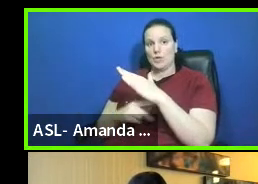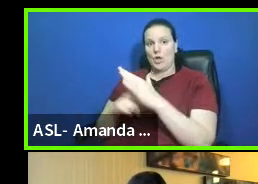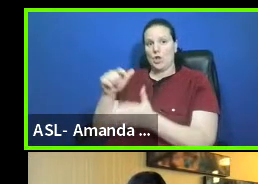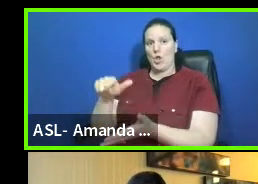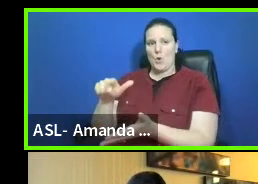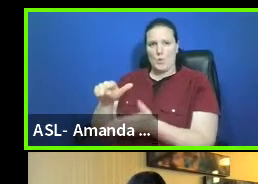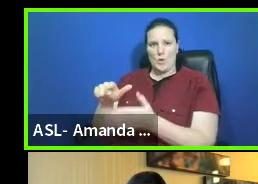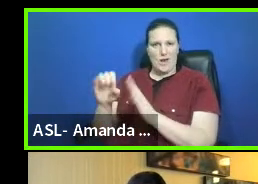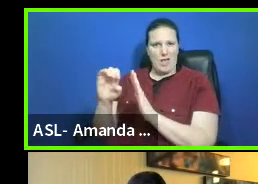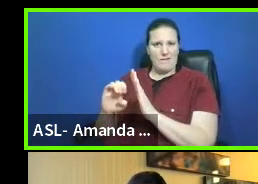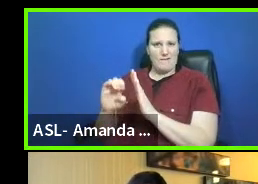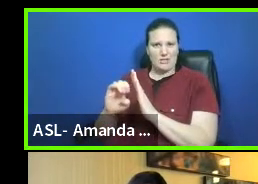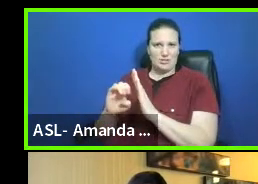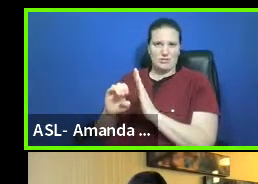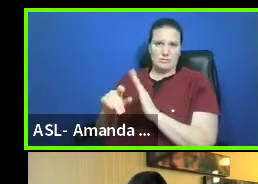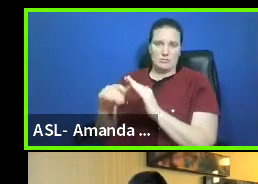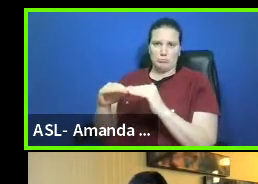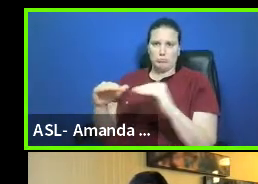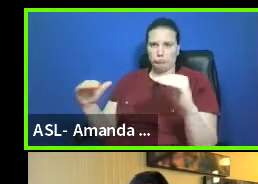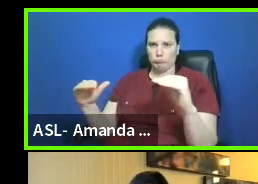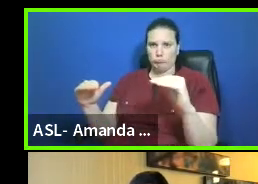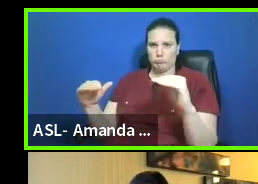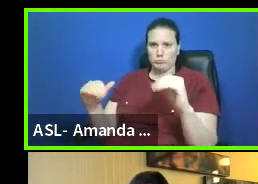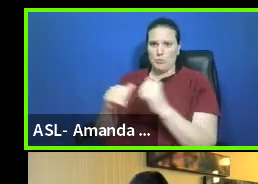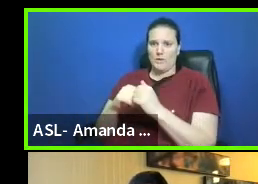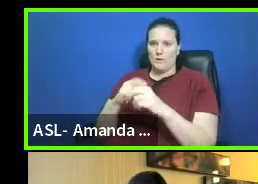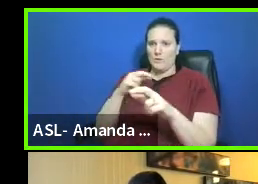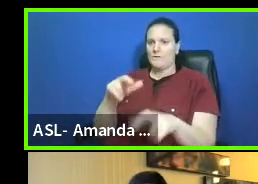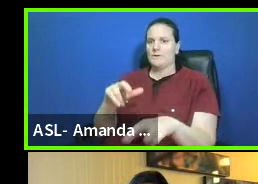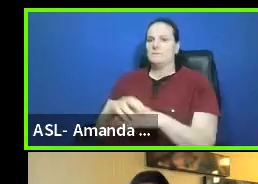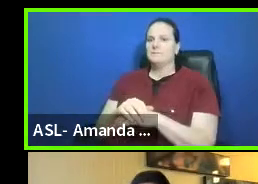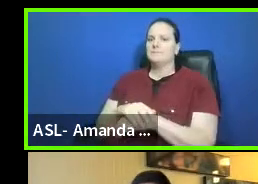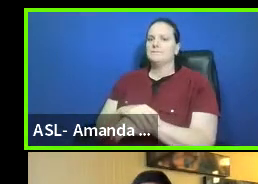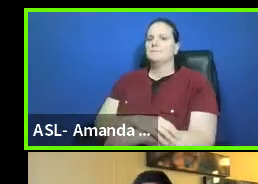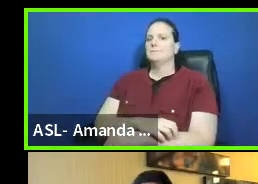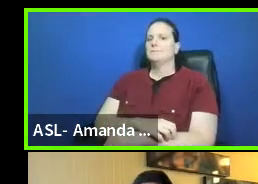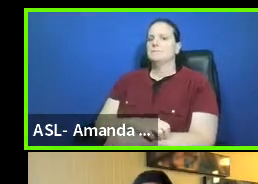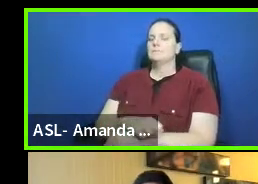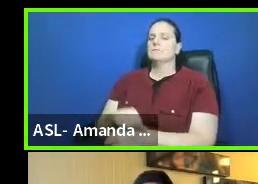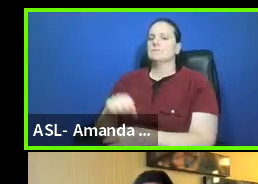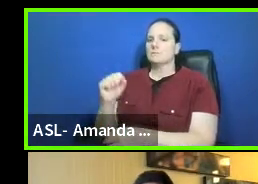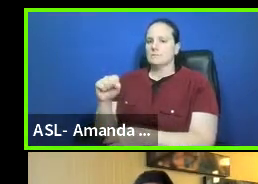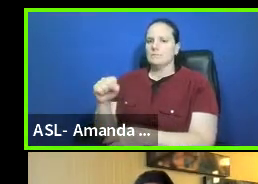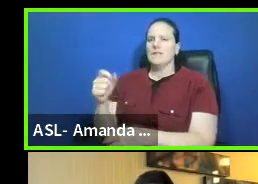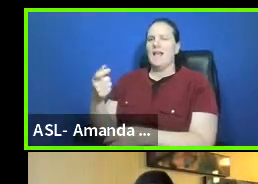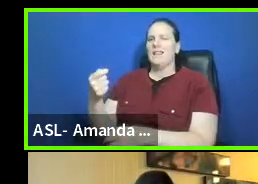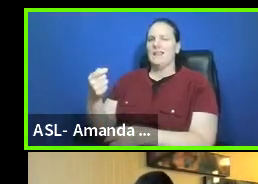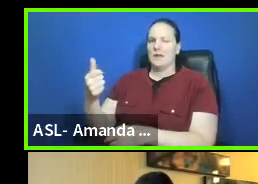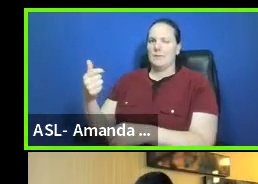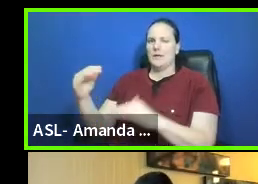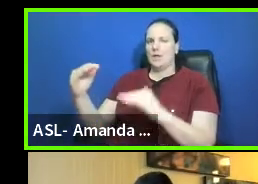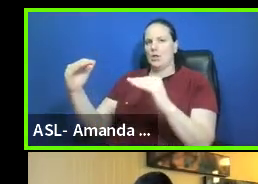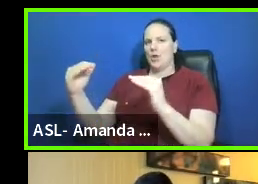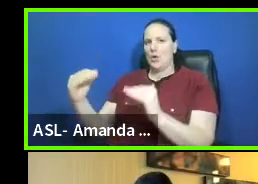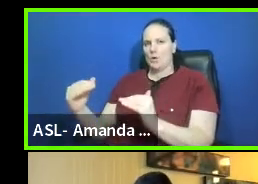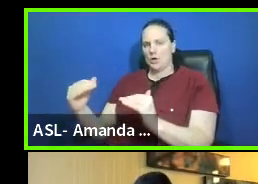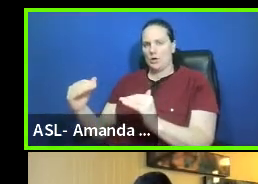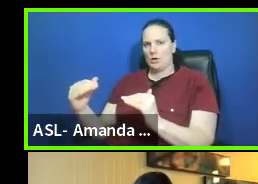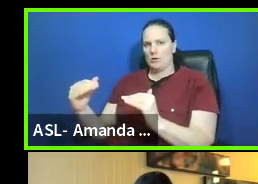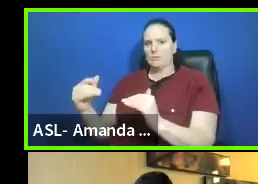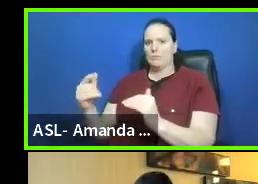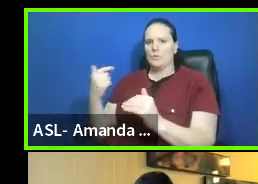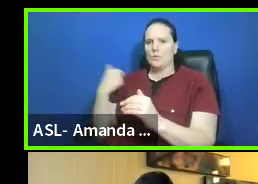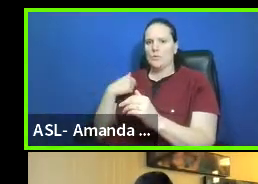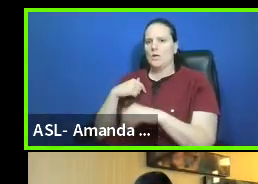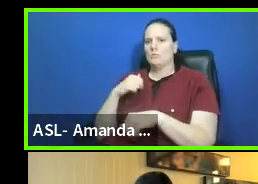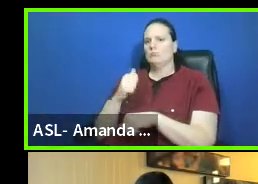lower elevation going across the river? Yeah. Yes, it would be a little lower. We